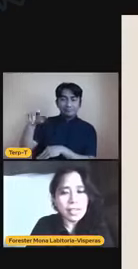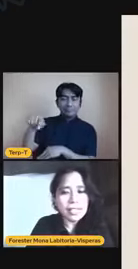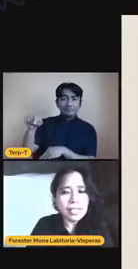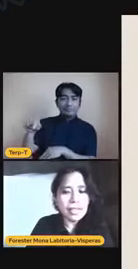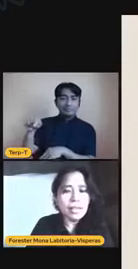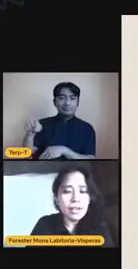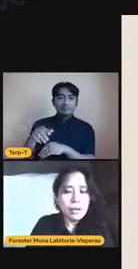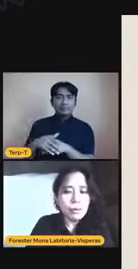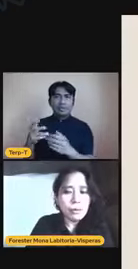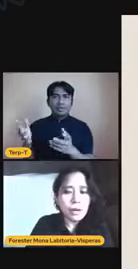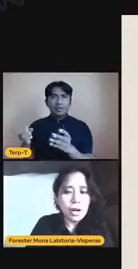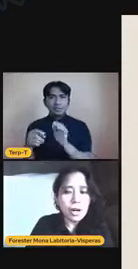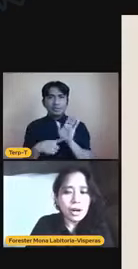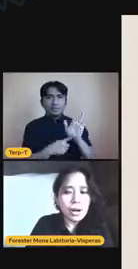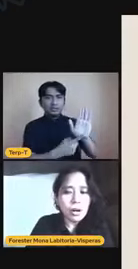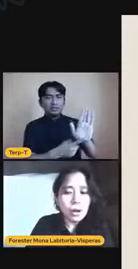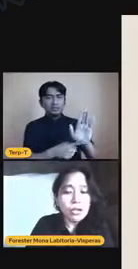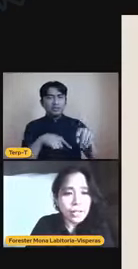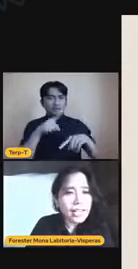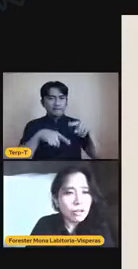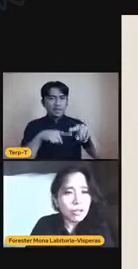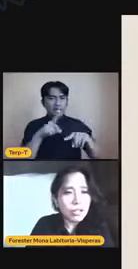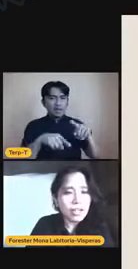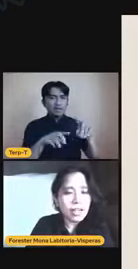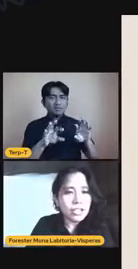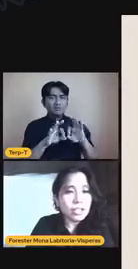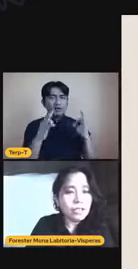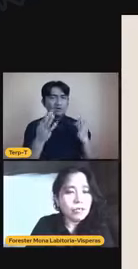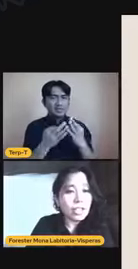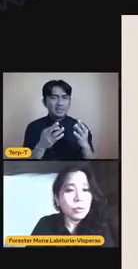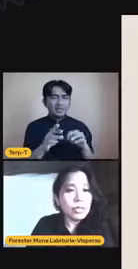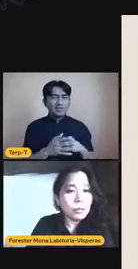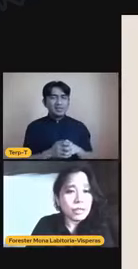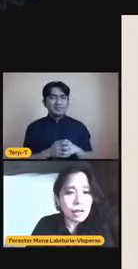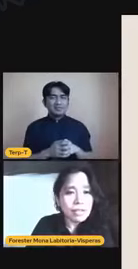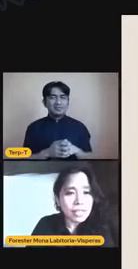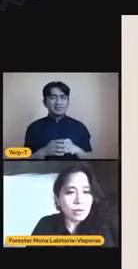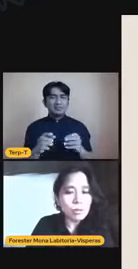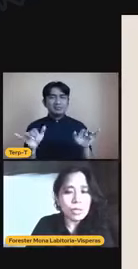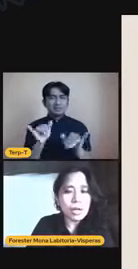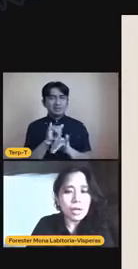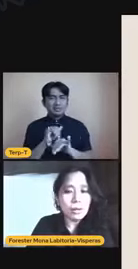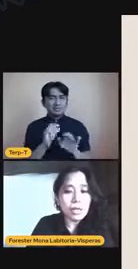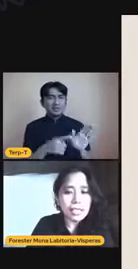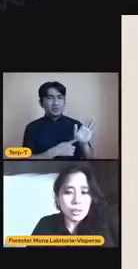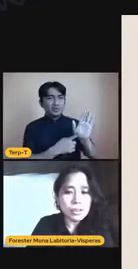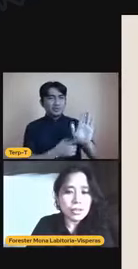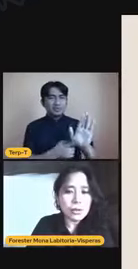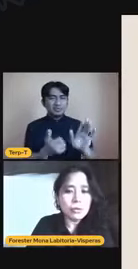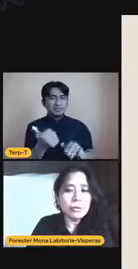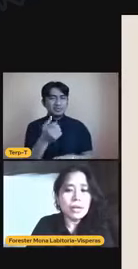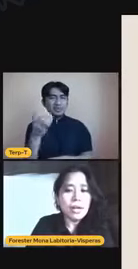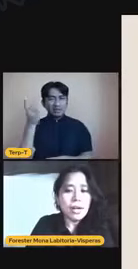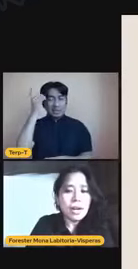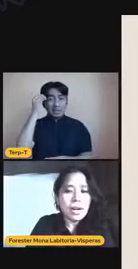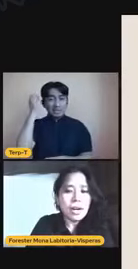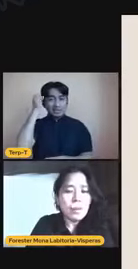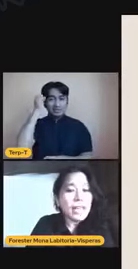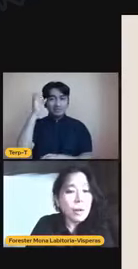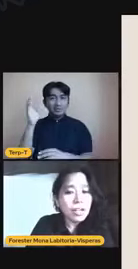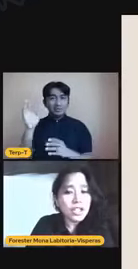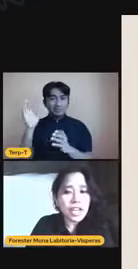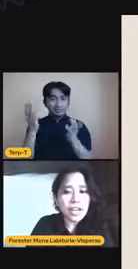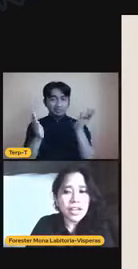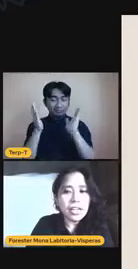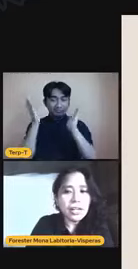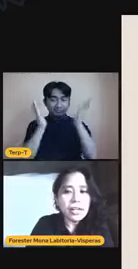and friends. And we've also encountered children with Down syndrome sa communities we serve. What